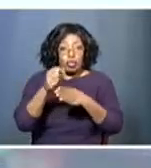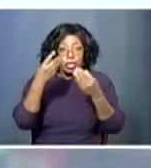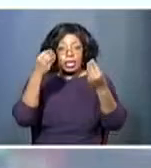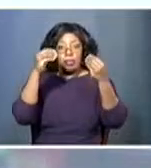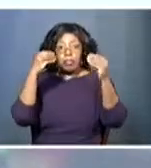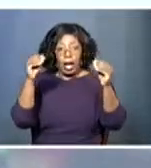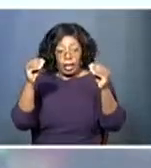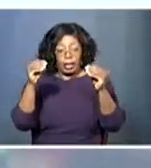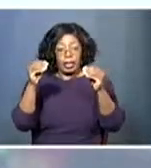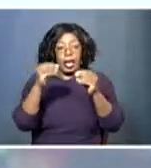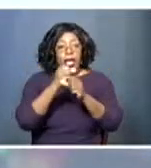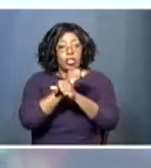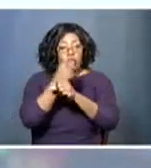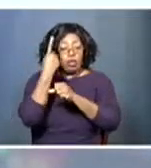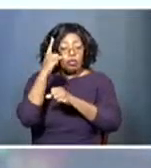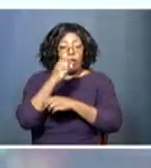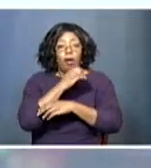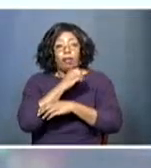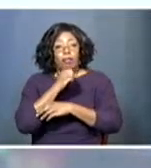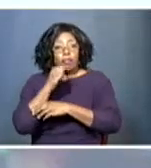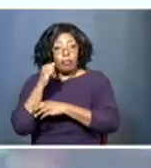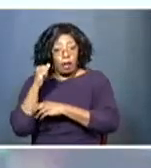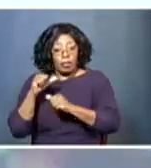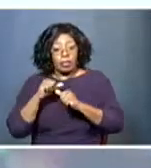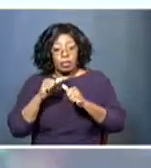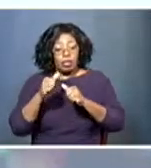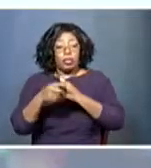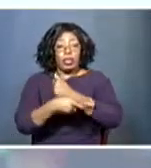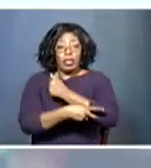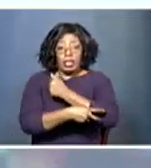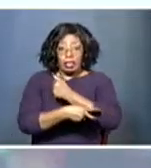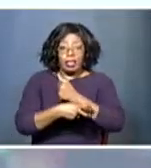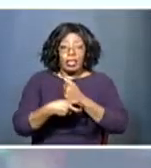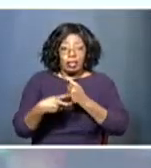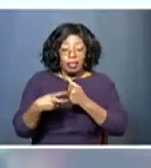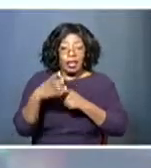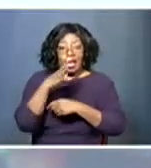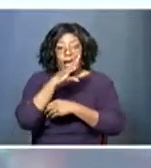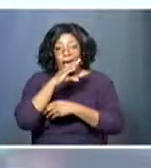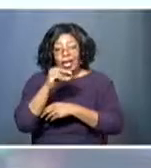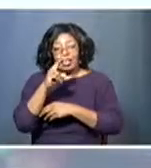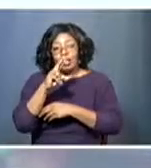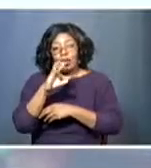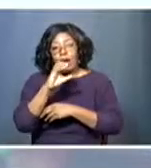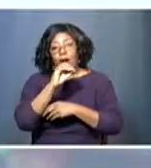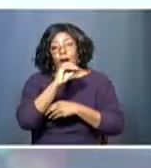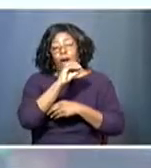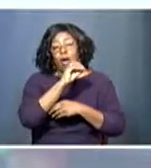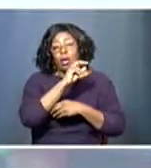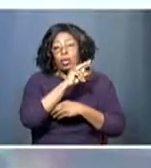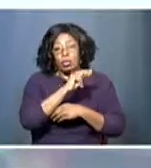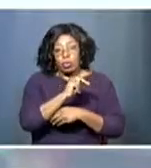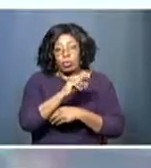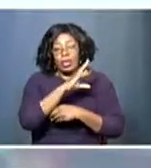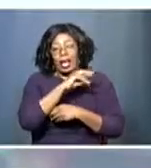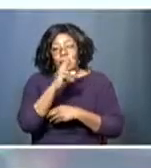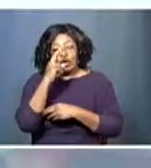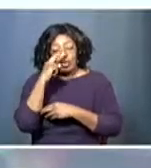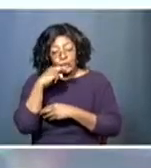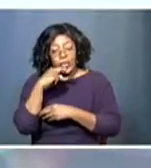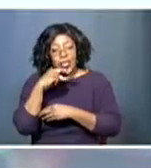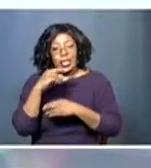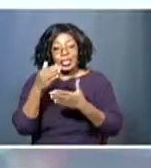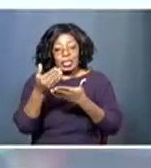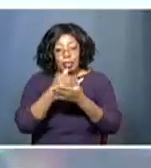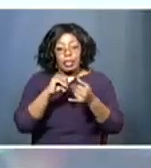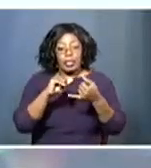and security for farms which face constant burglaries, as well as raccoon and other rodent infestation, were some of the